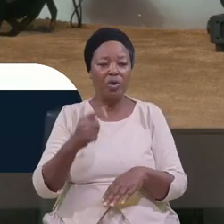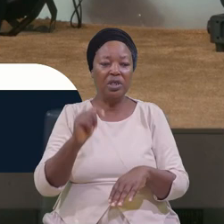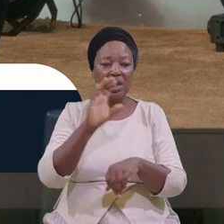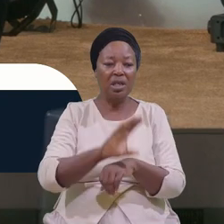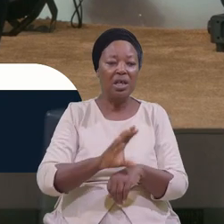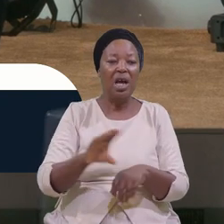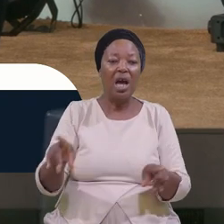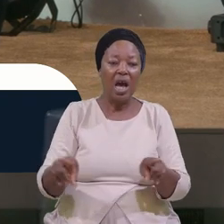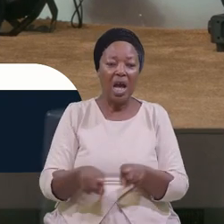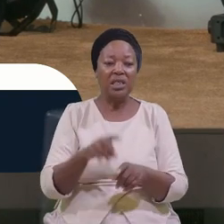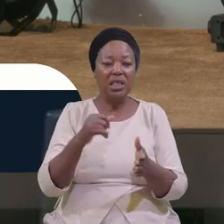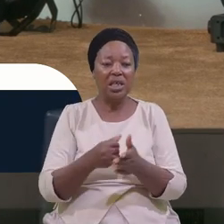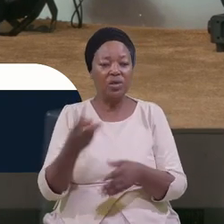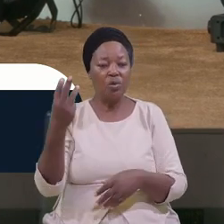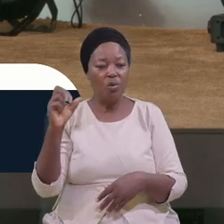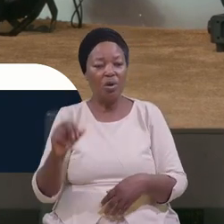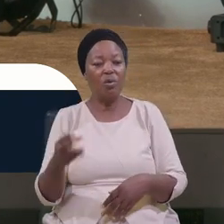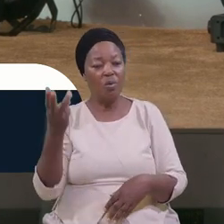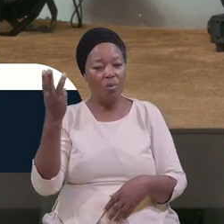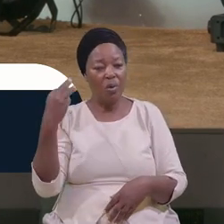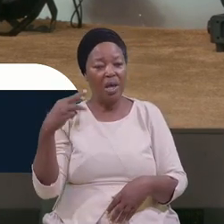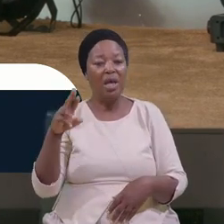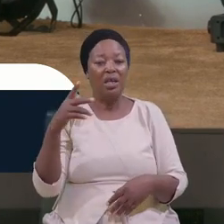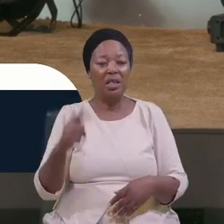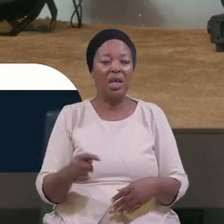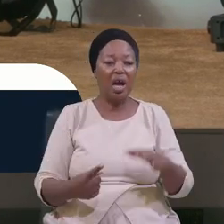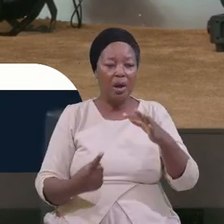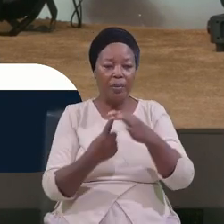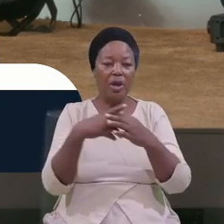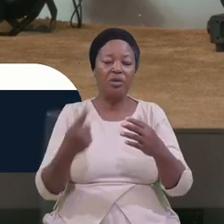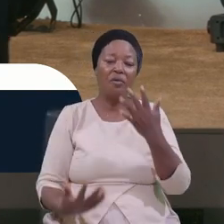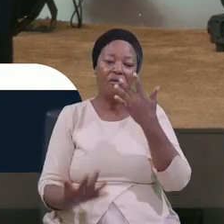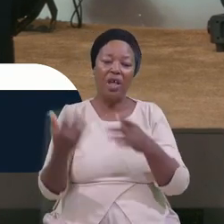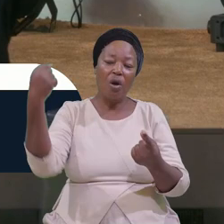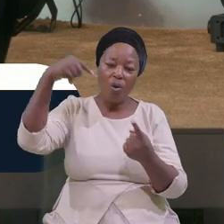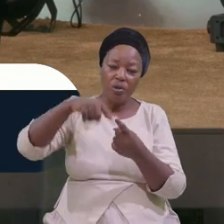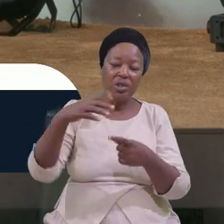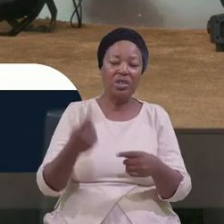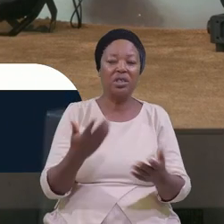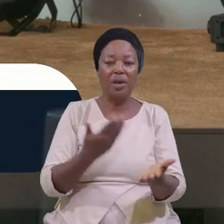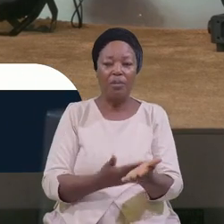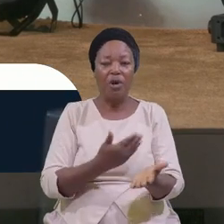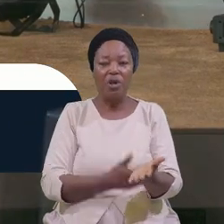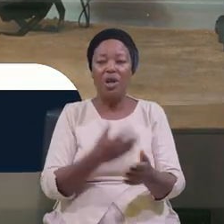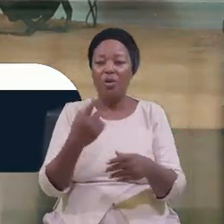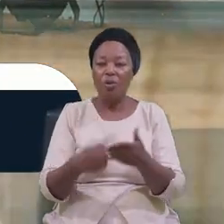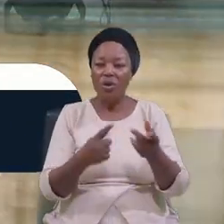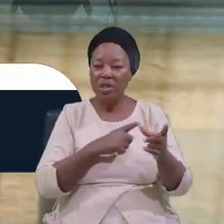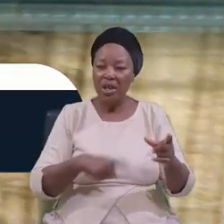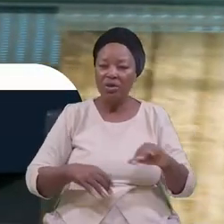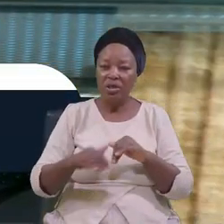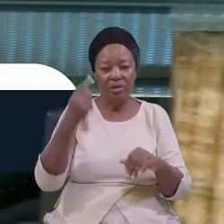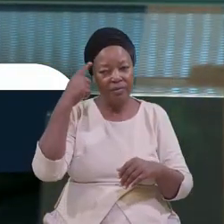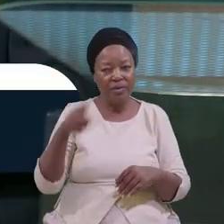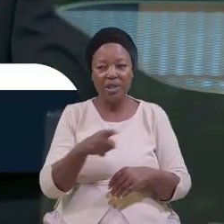were, the appearance of fire until the morning. What the Lord did for them is